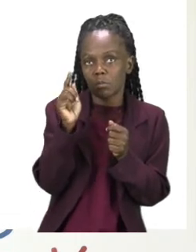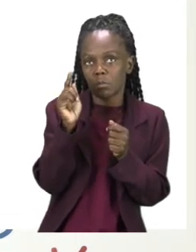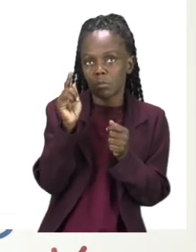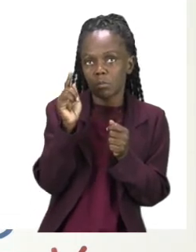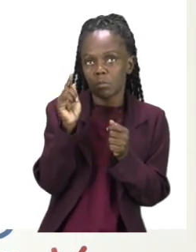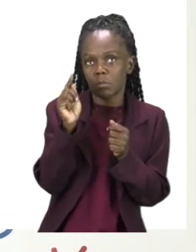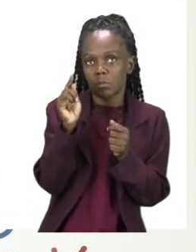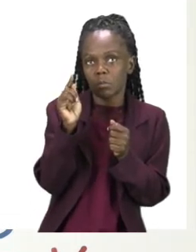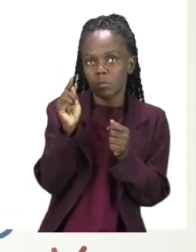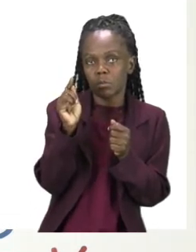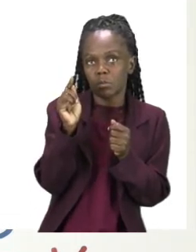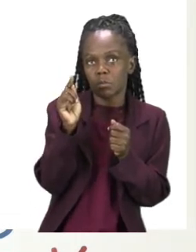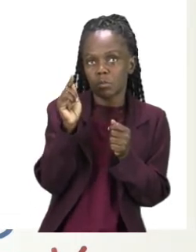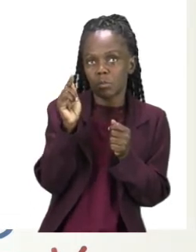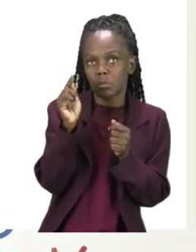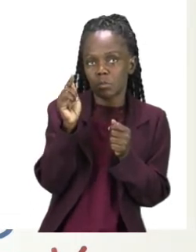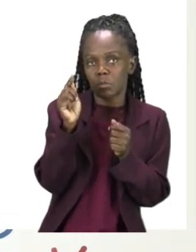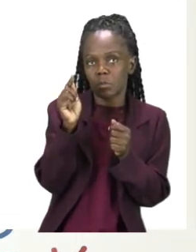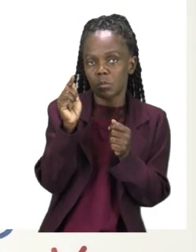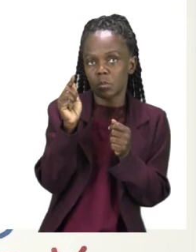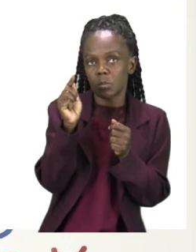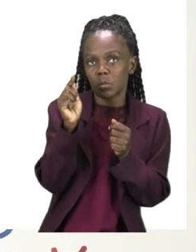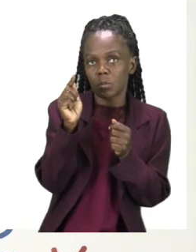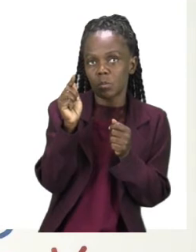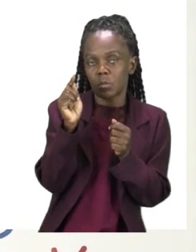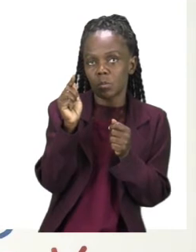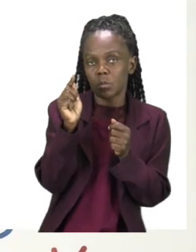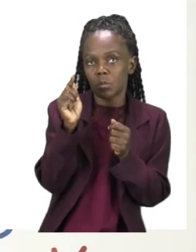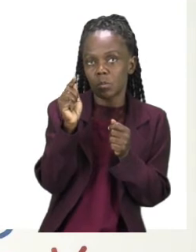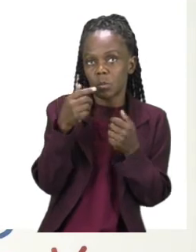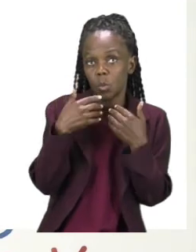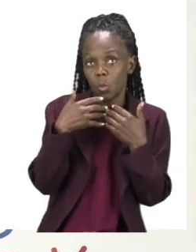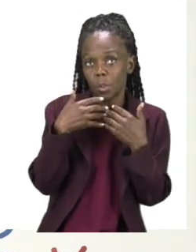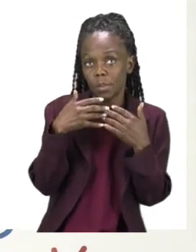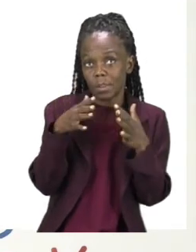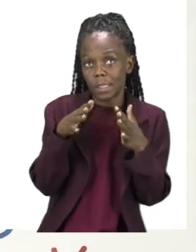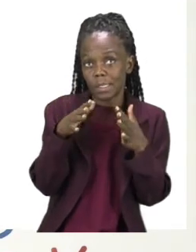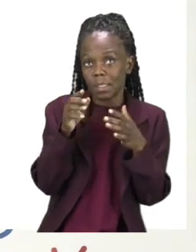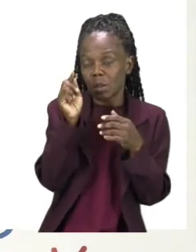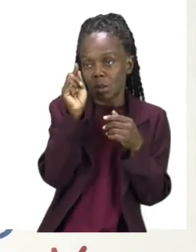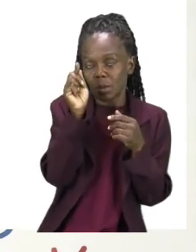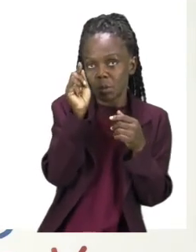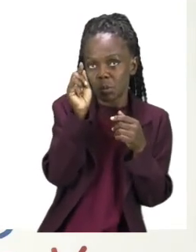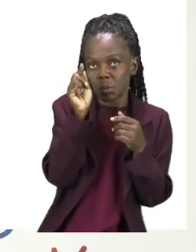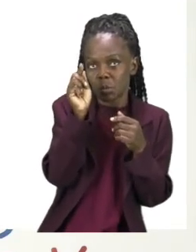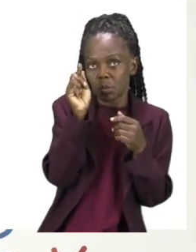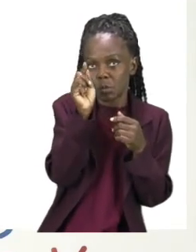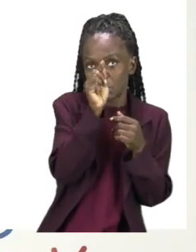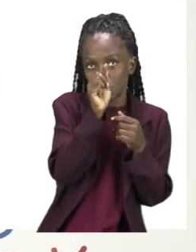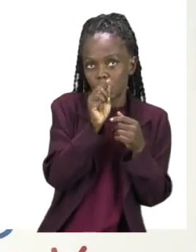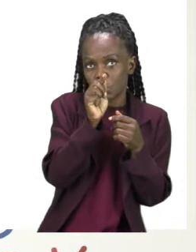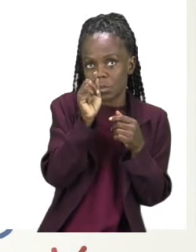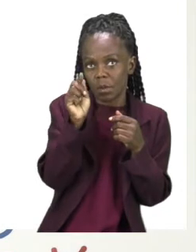start with his cap, down to his face and neck, and then his